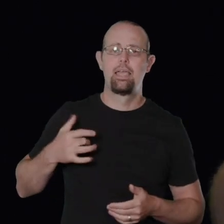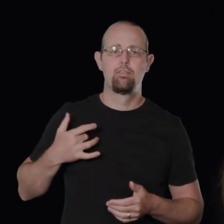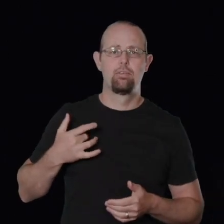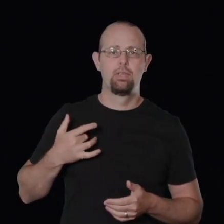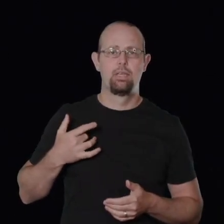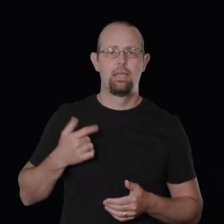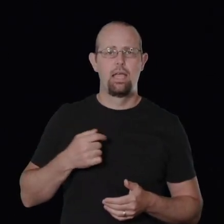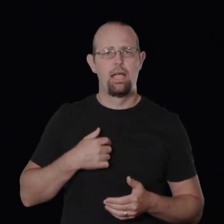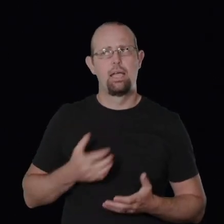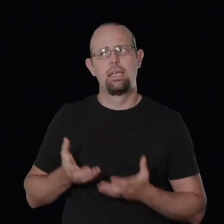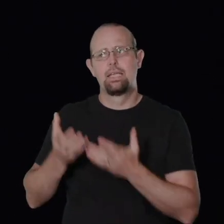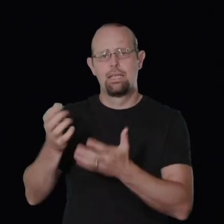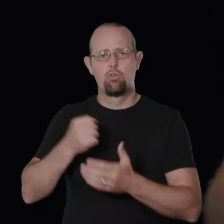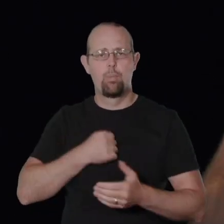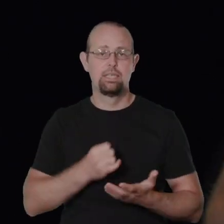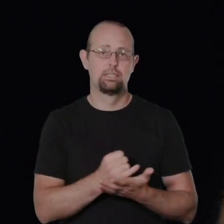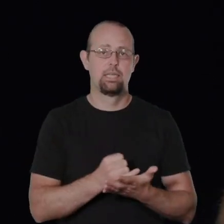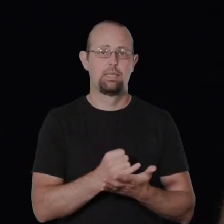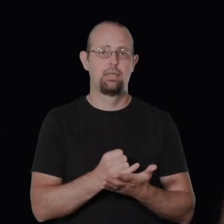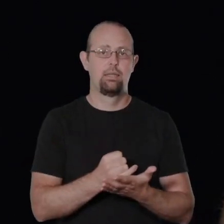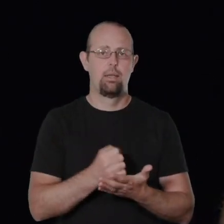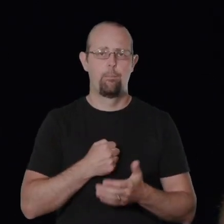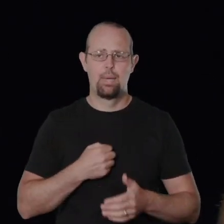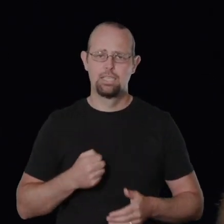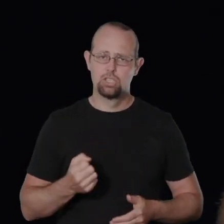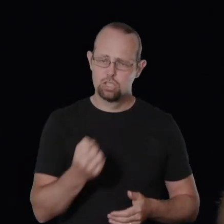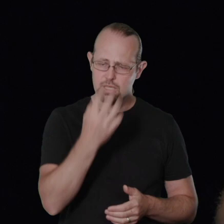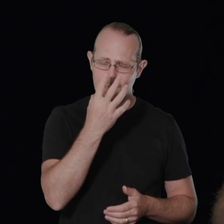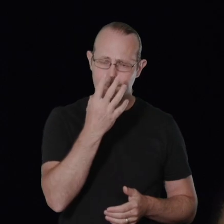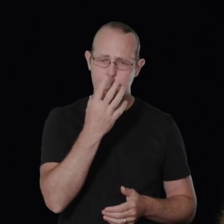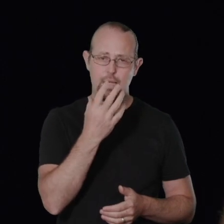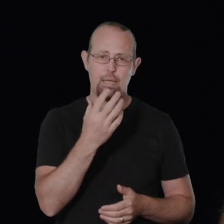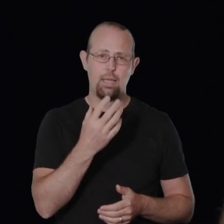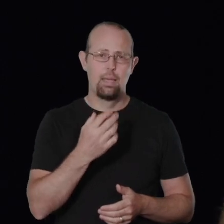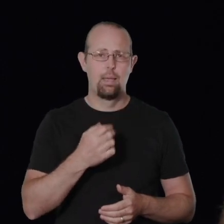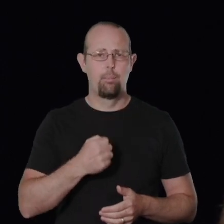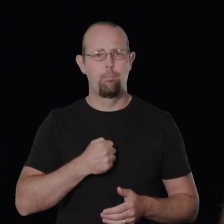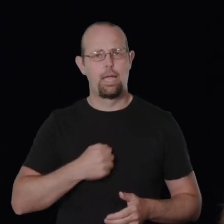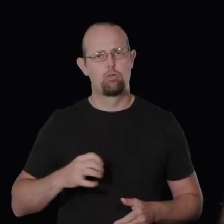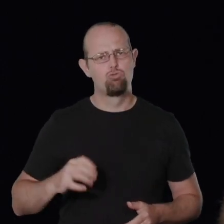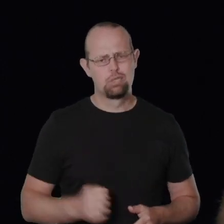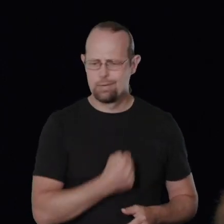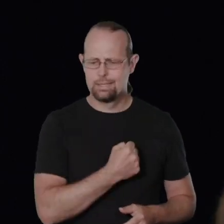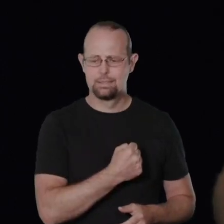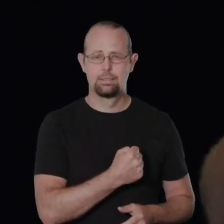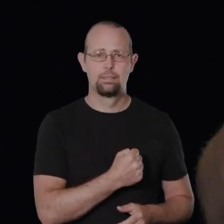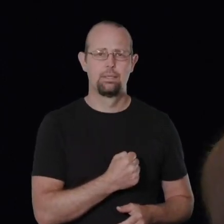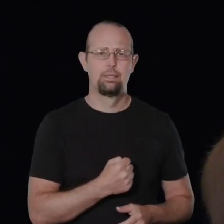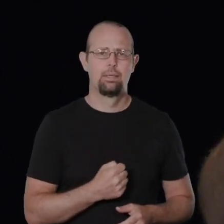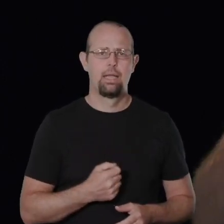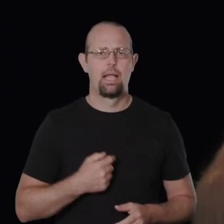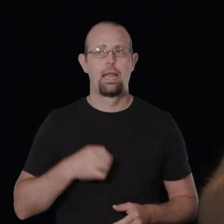I give you my sin, my shame, my regrets. And I ask